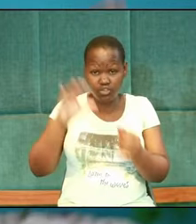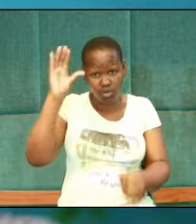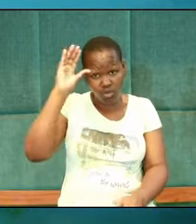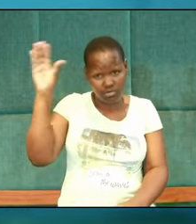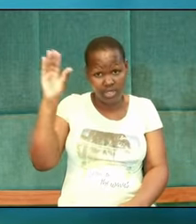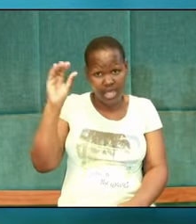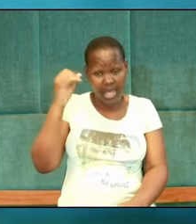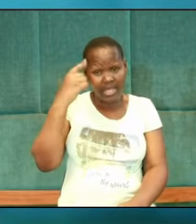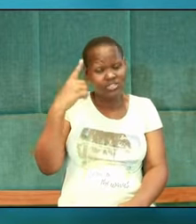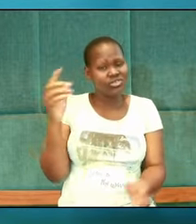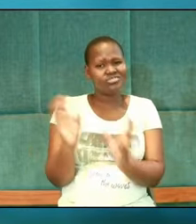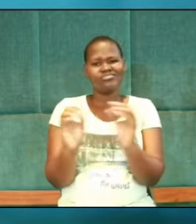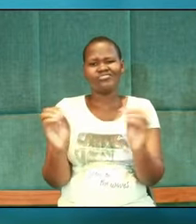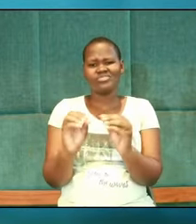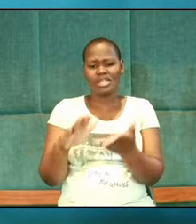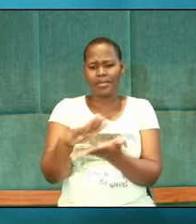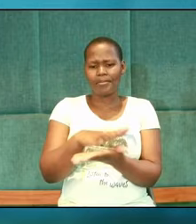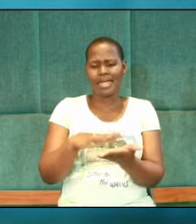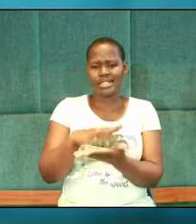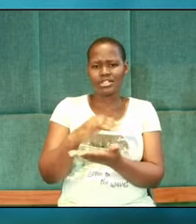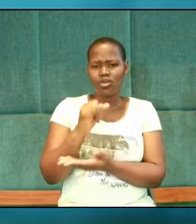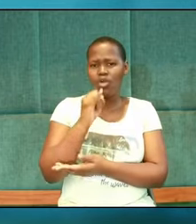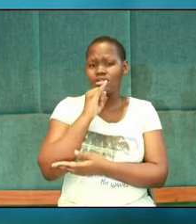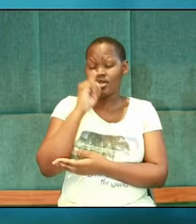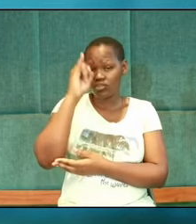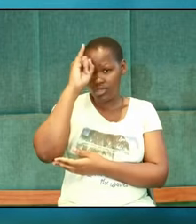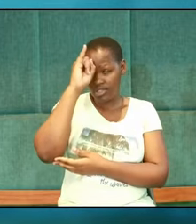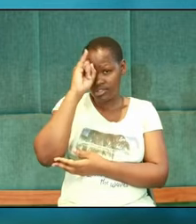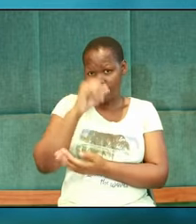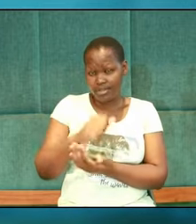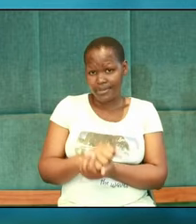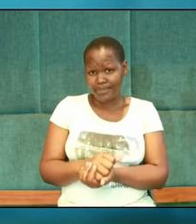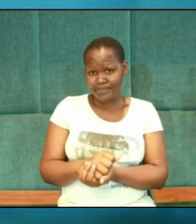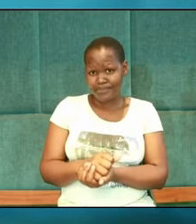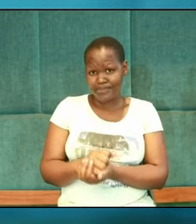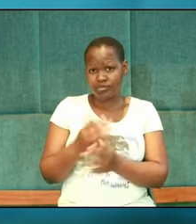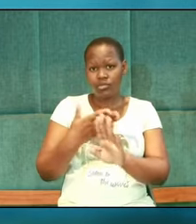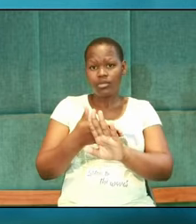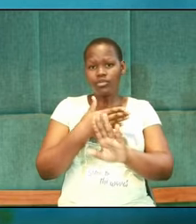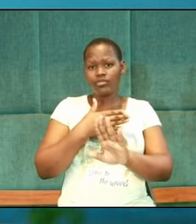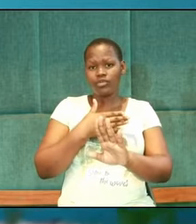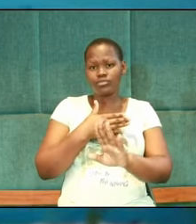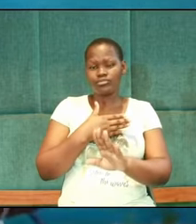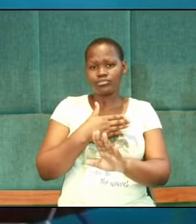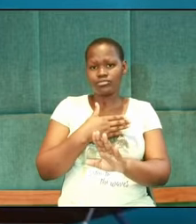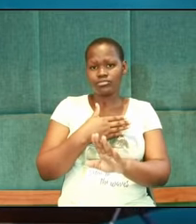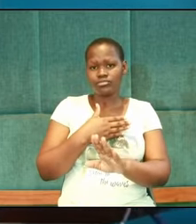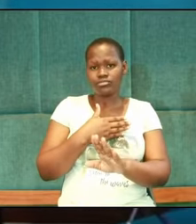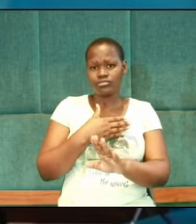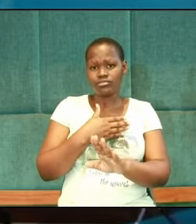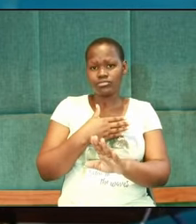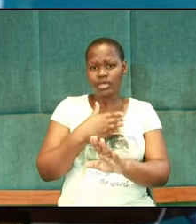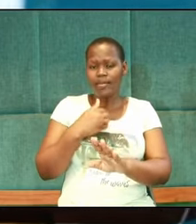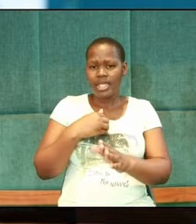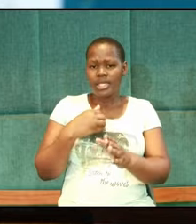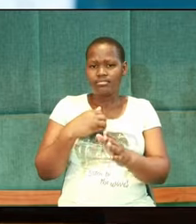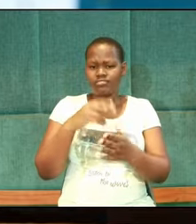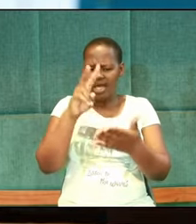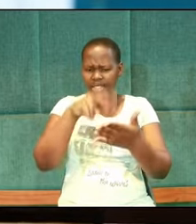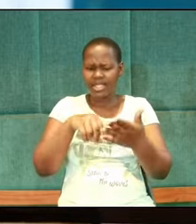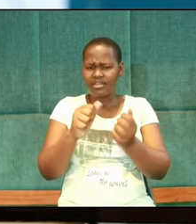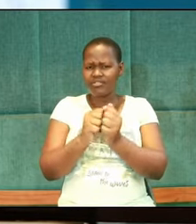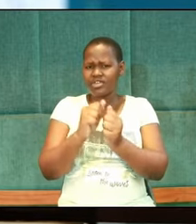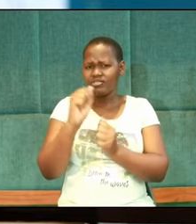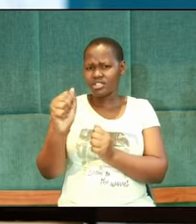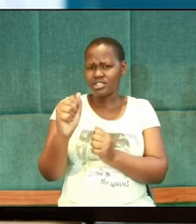It's based on ignorance. Before I got married, I read 15 books about